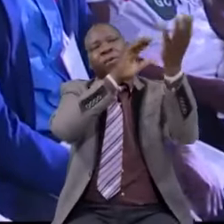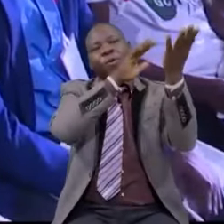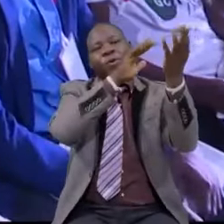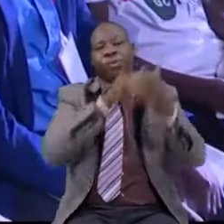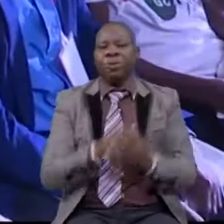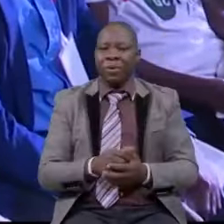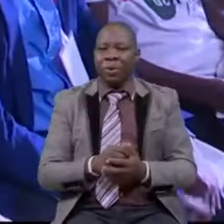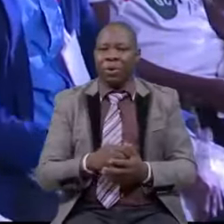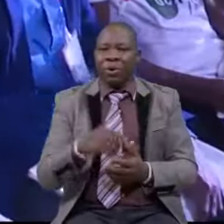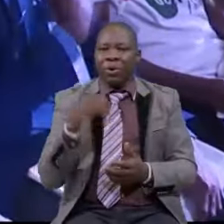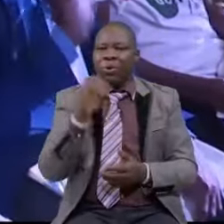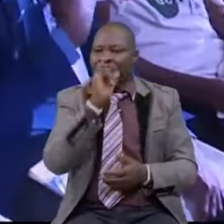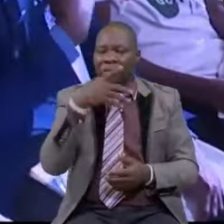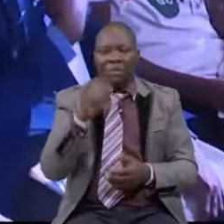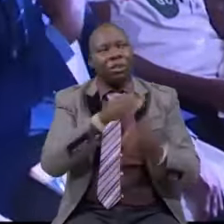Where's the hope?